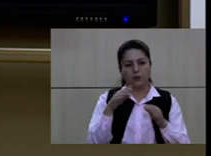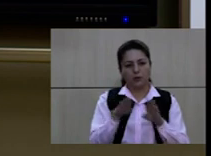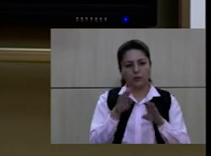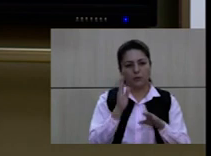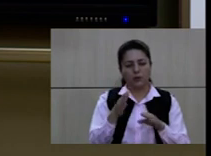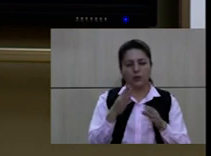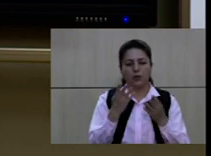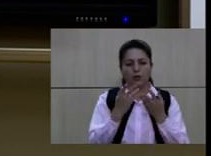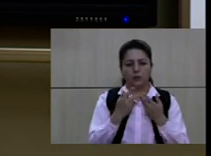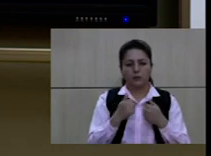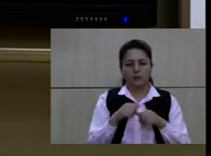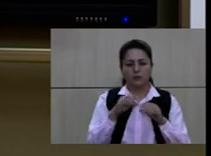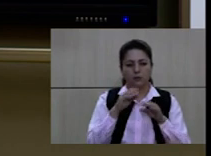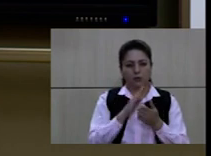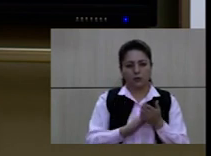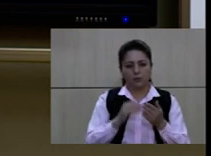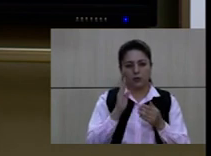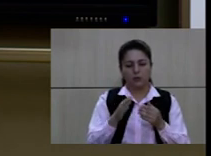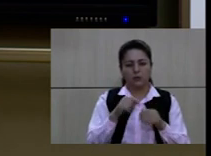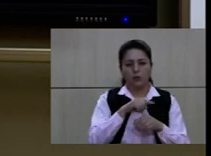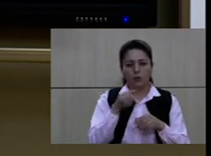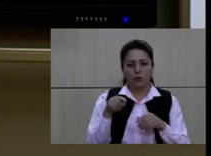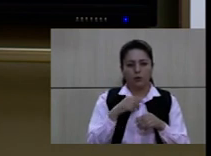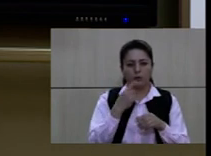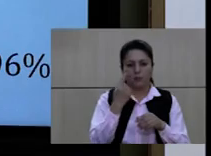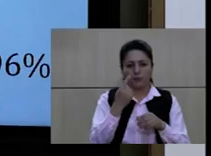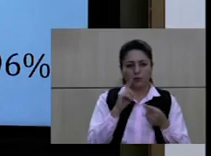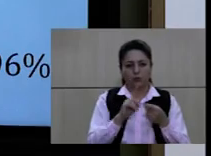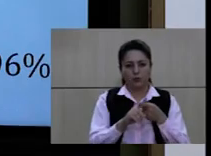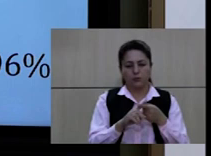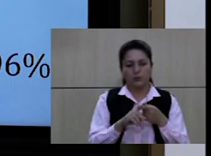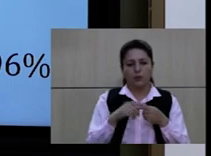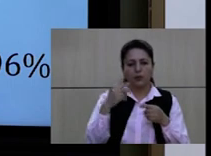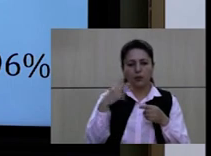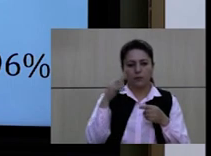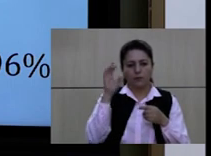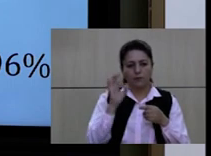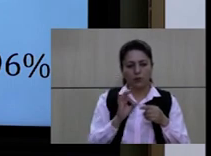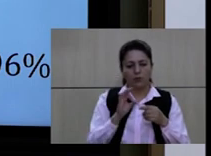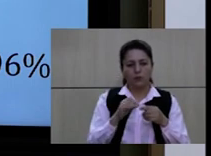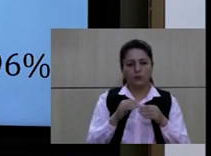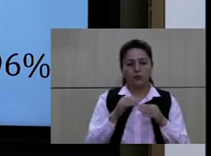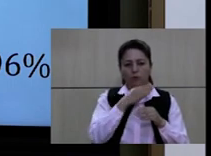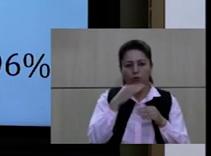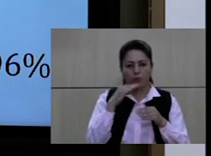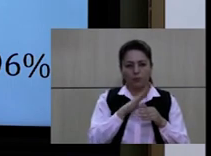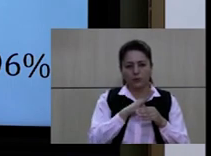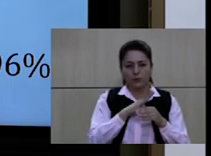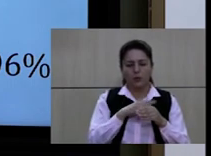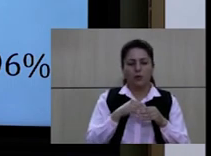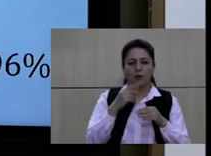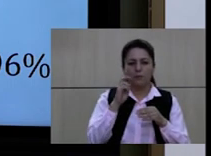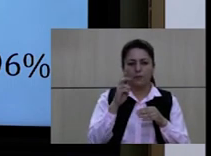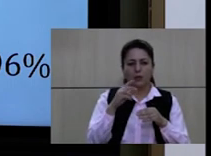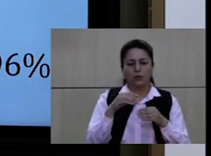Va hisoblashda davom etamiz. Demak, buni 1 ga qo'shamiz, ya'ni 20% ortsa B